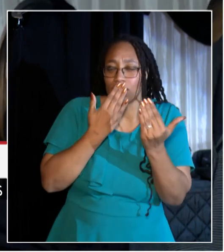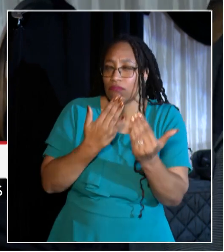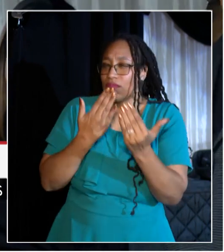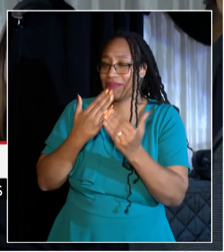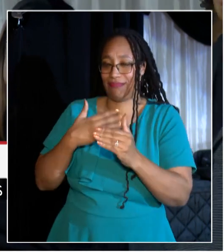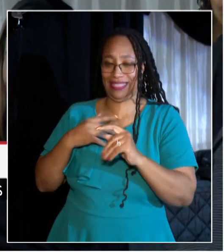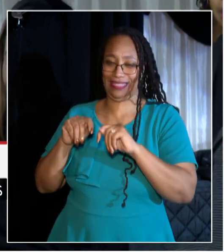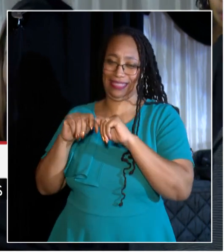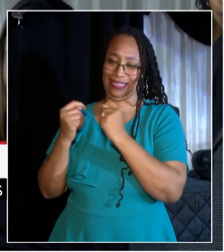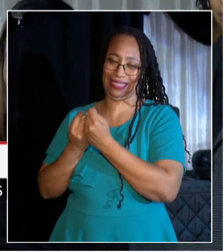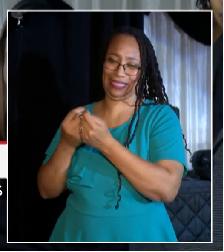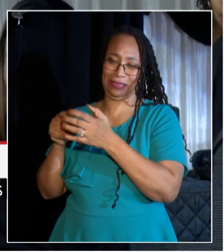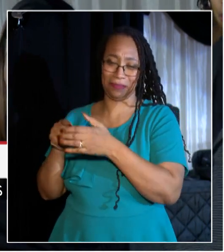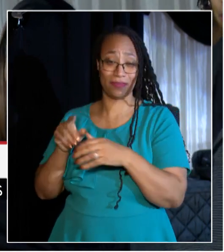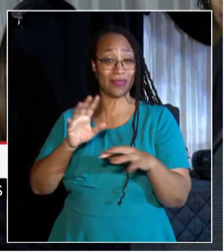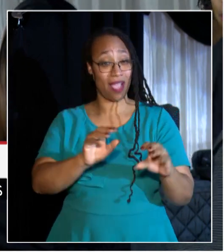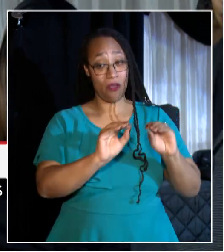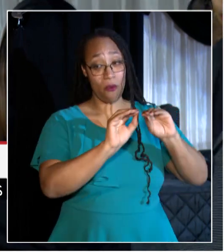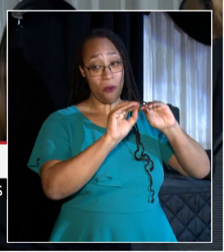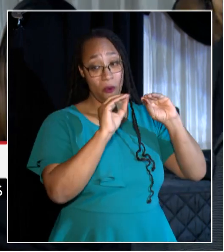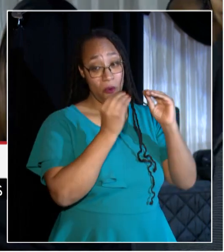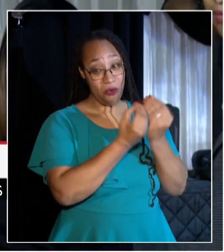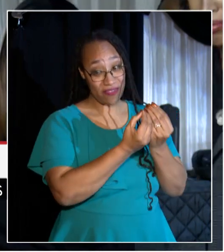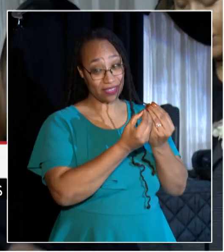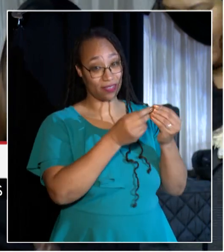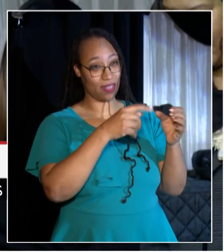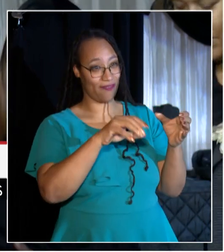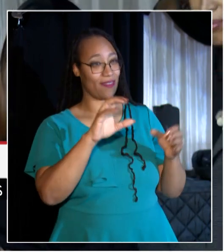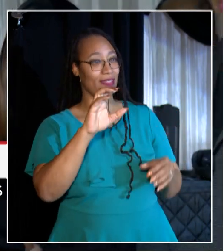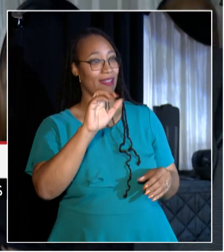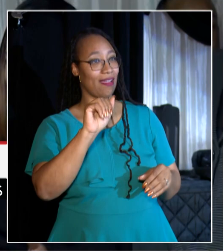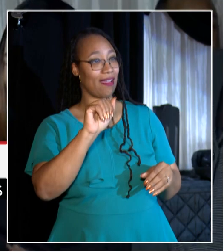Cable, Television, Film, Music, and Entertainment